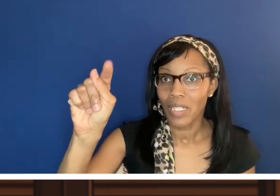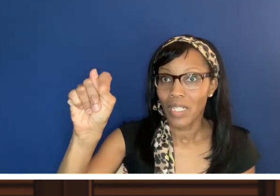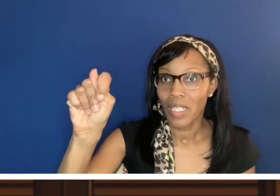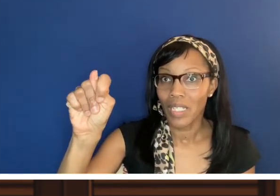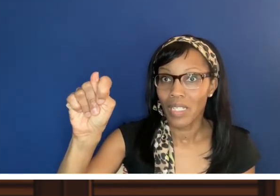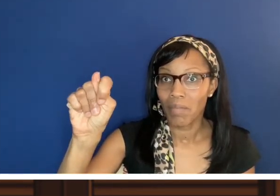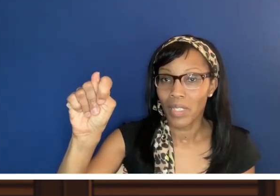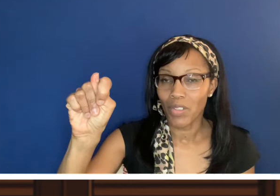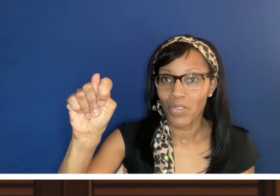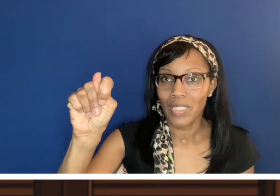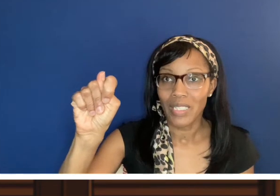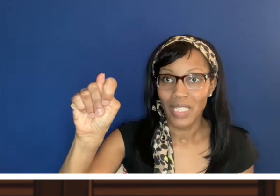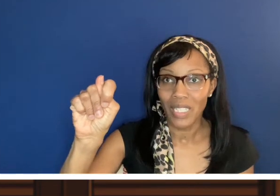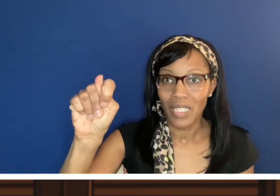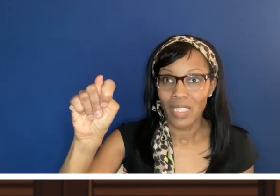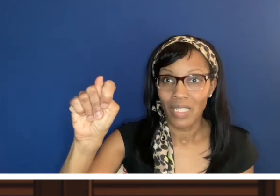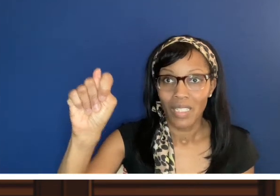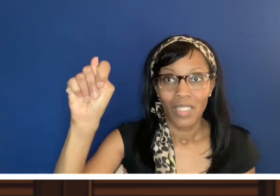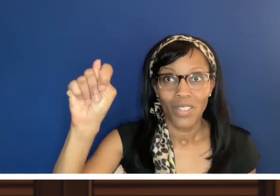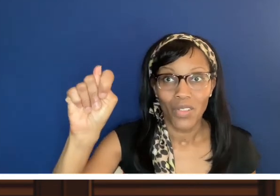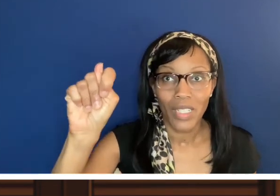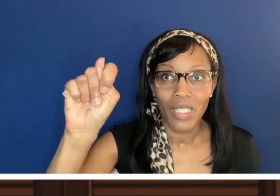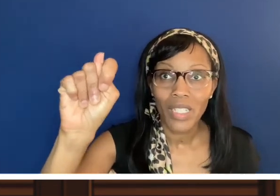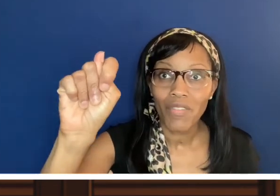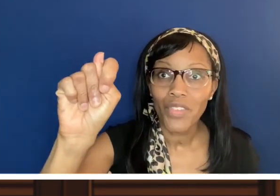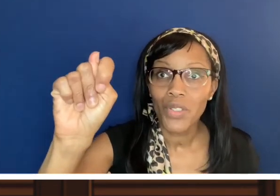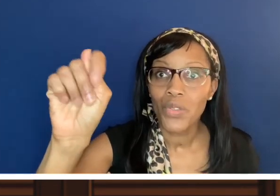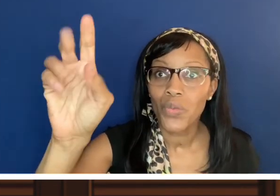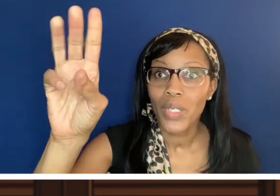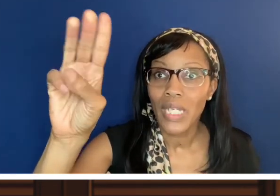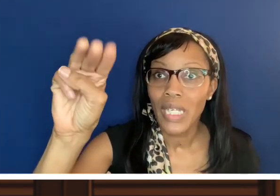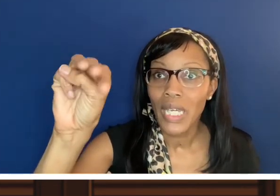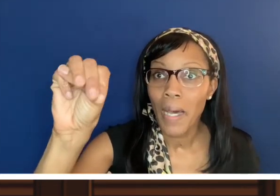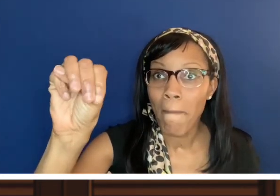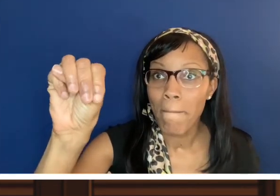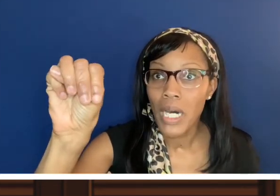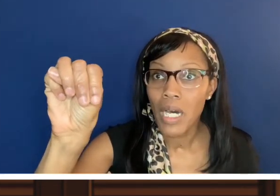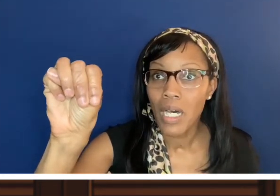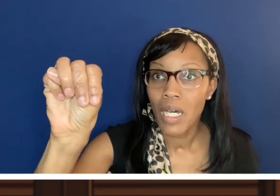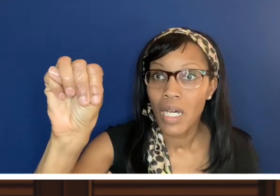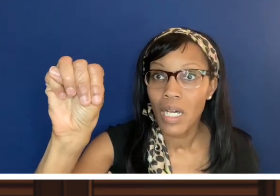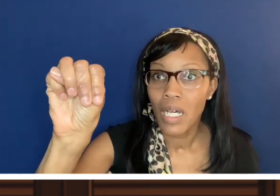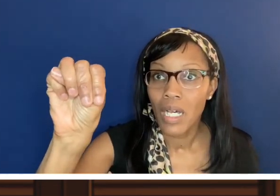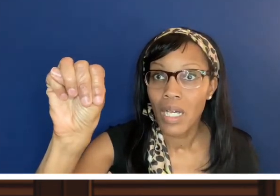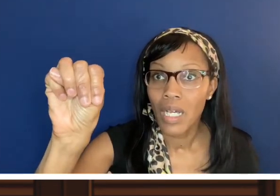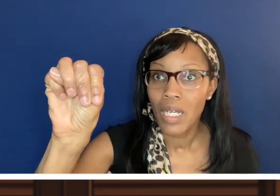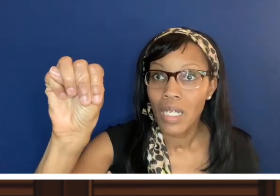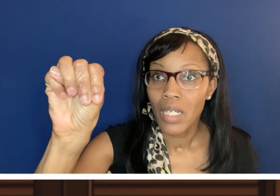it in the middle. T. Don't get it confused with M.